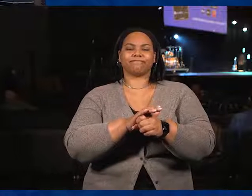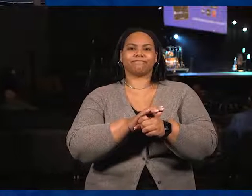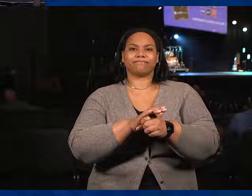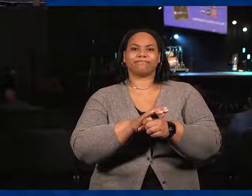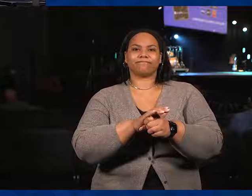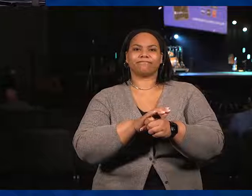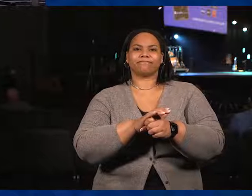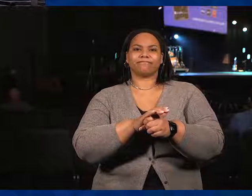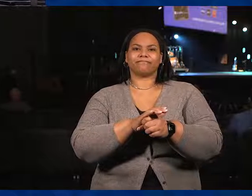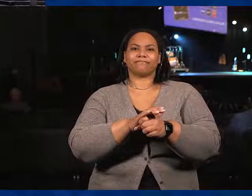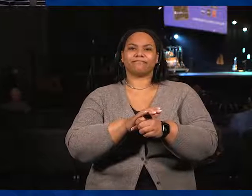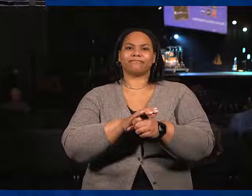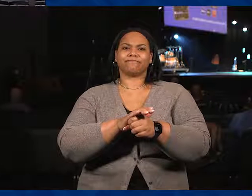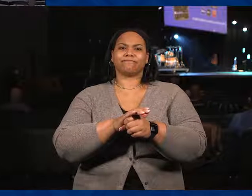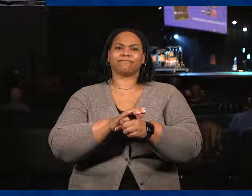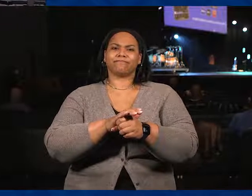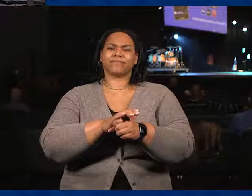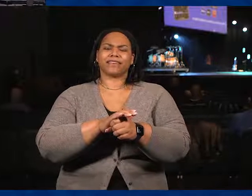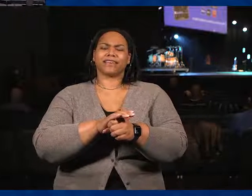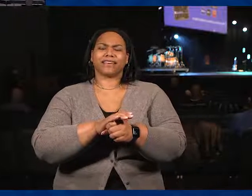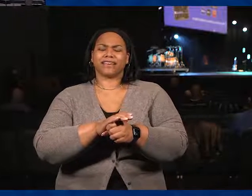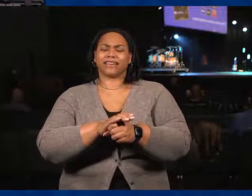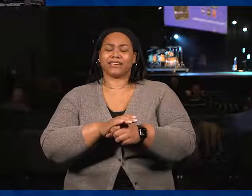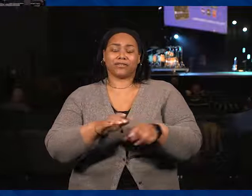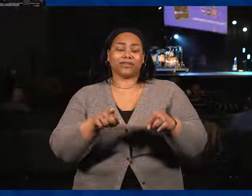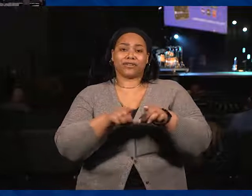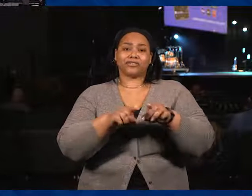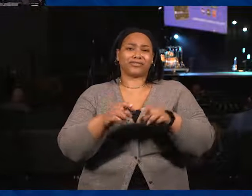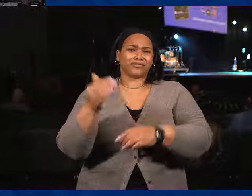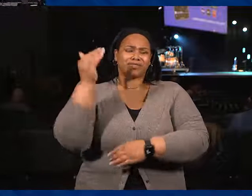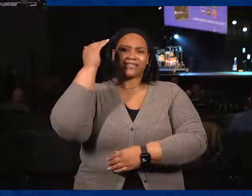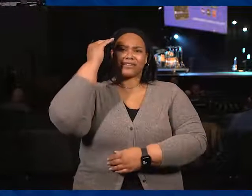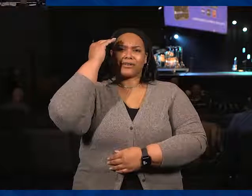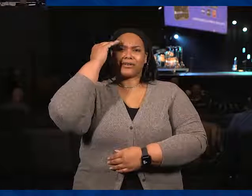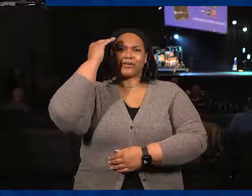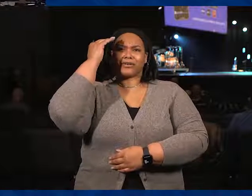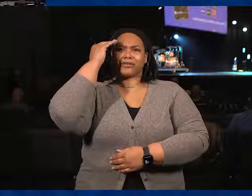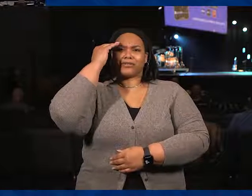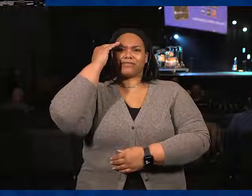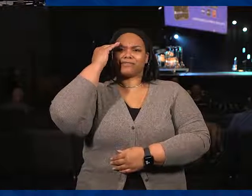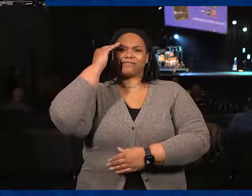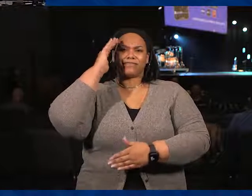promise, and to know the